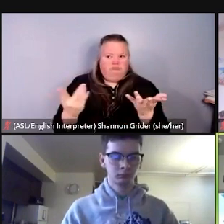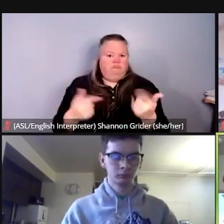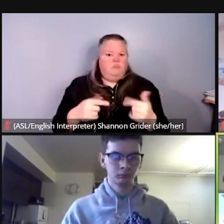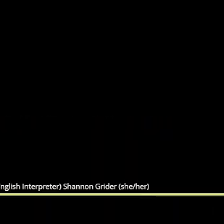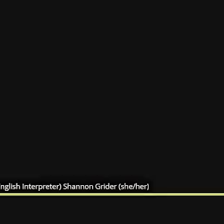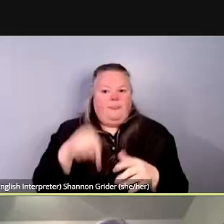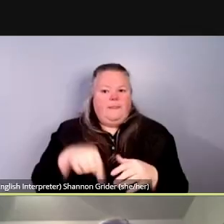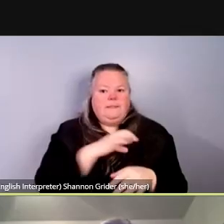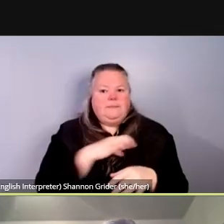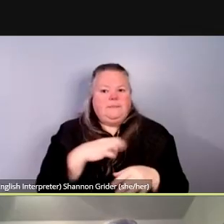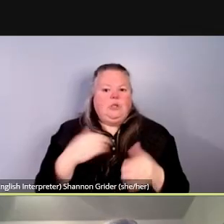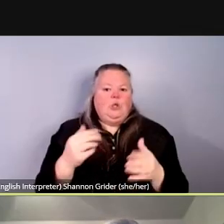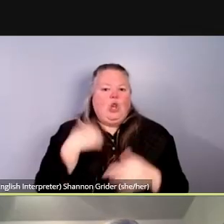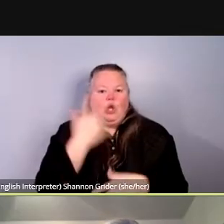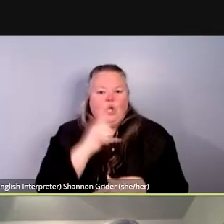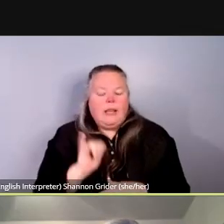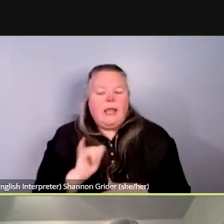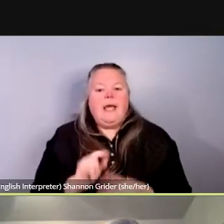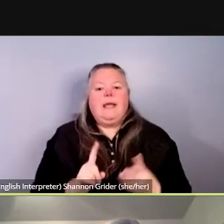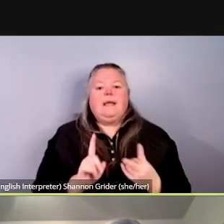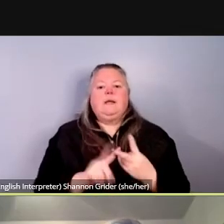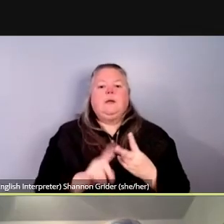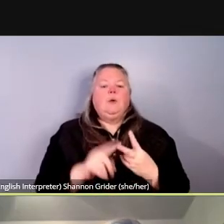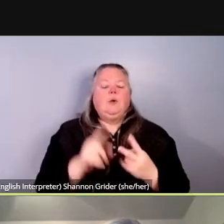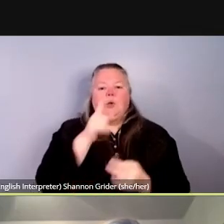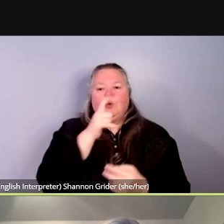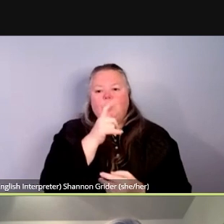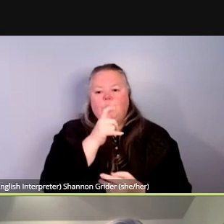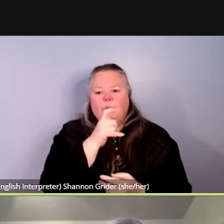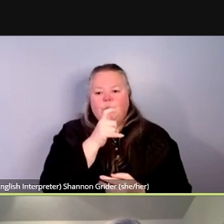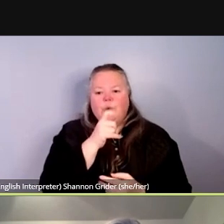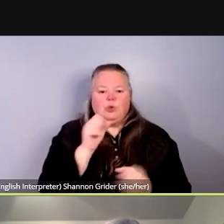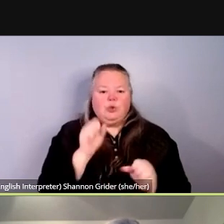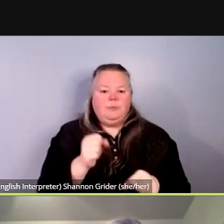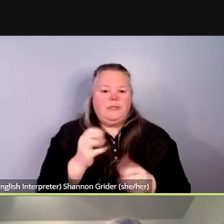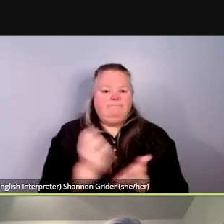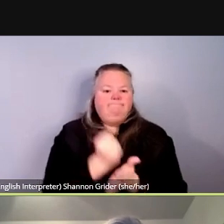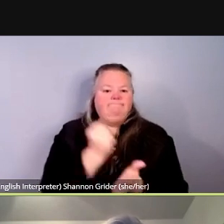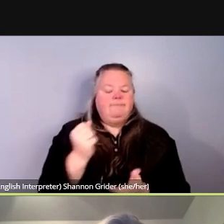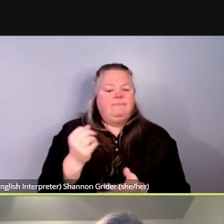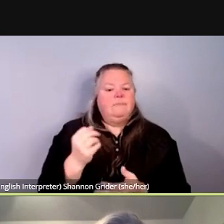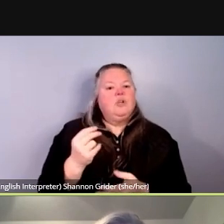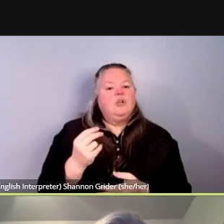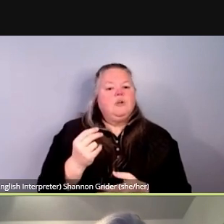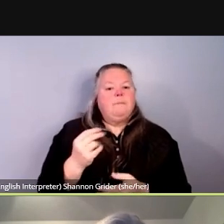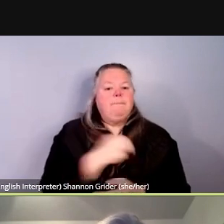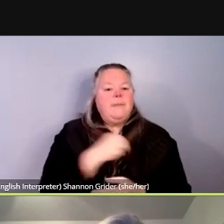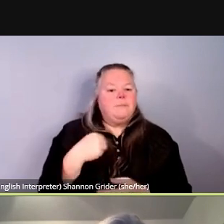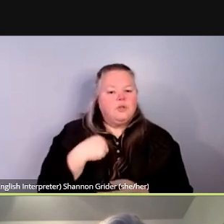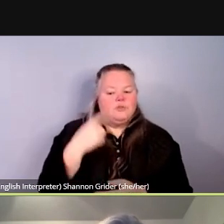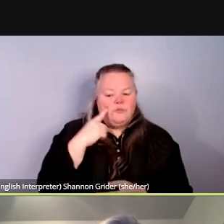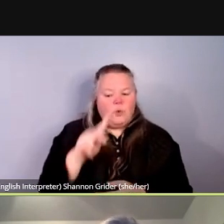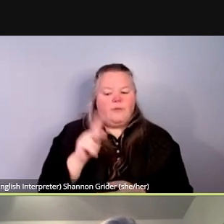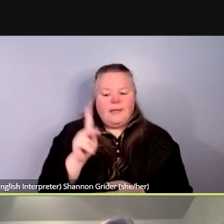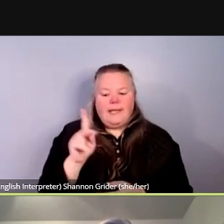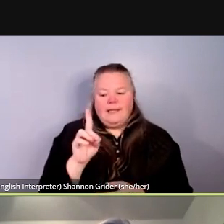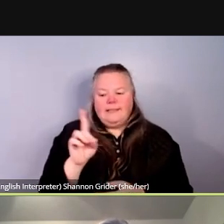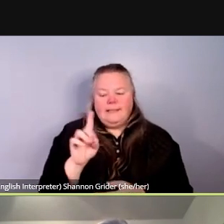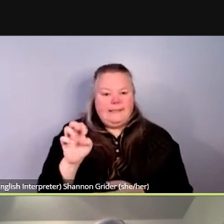like? Who might be useful and valuable members from within the KDE